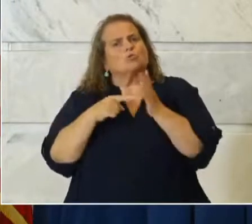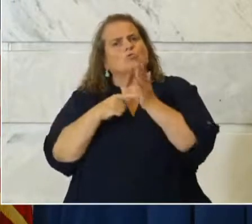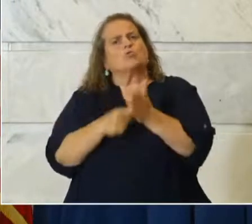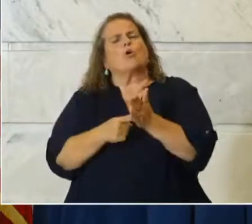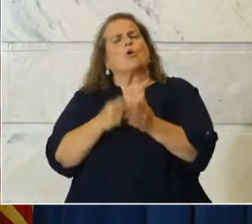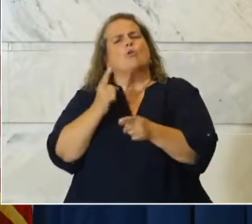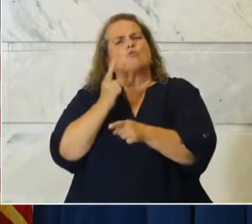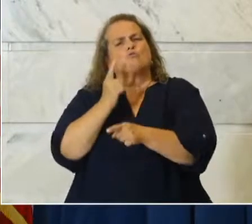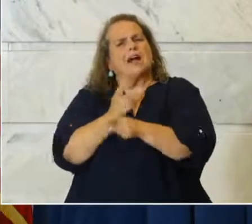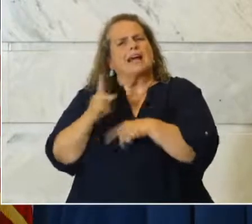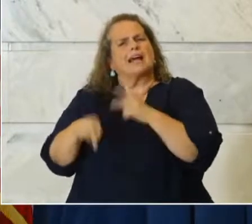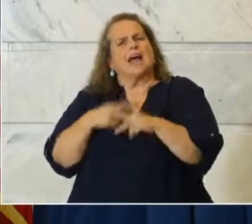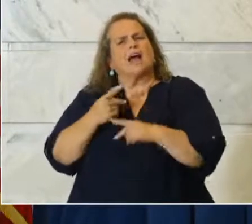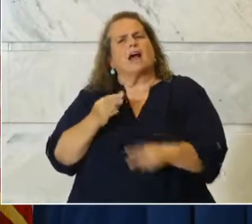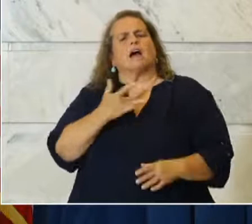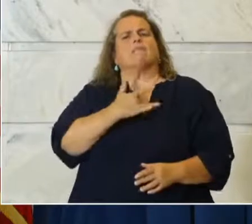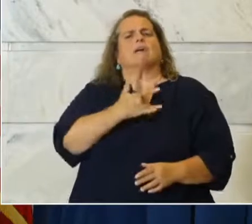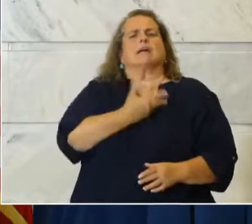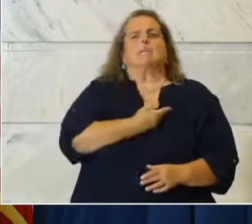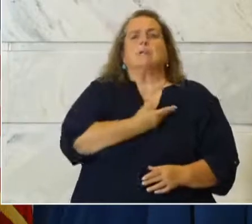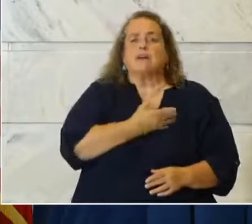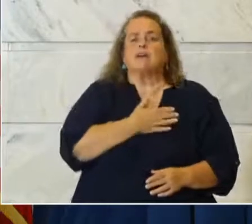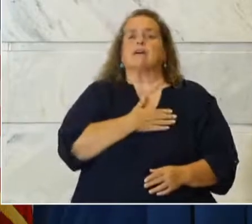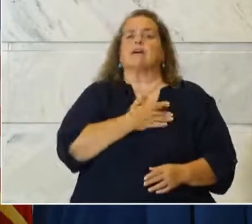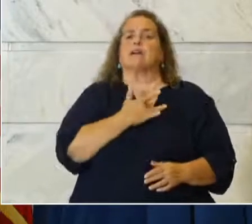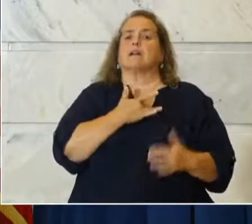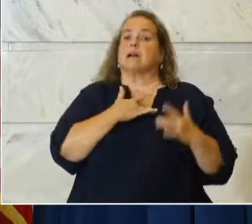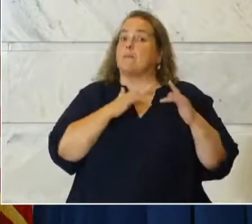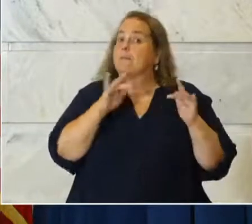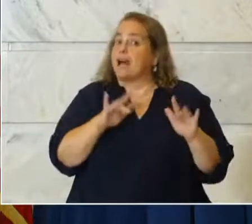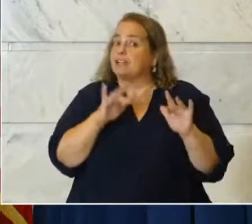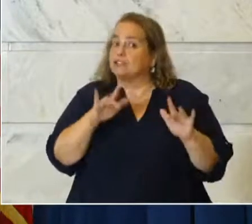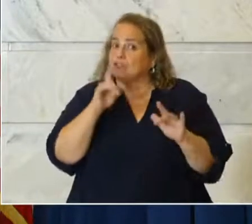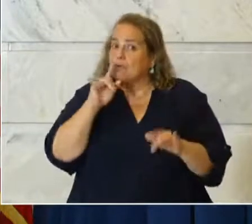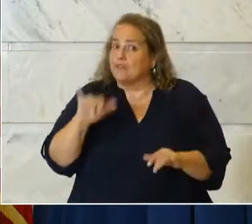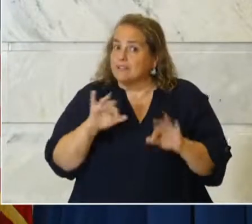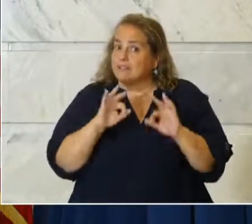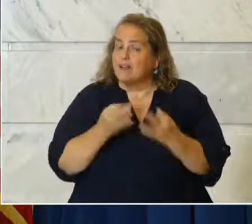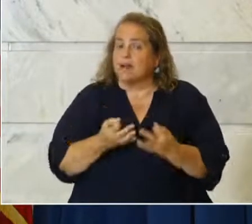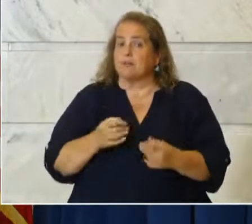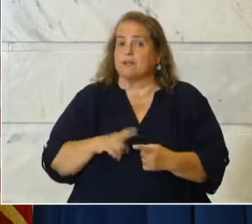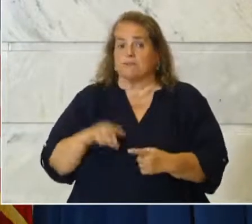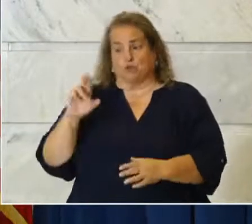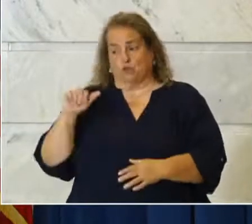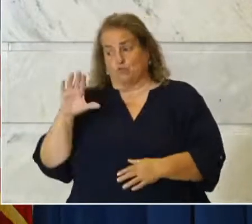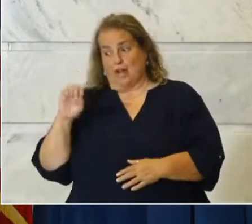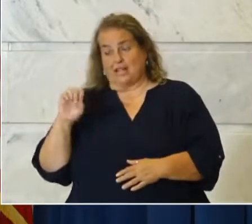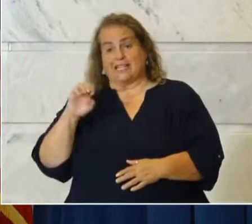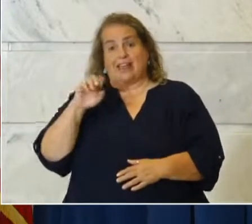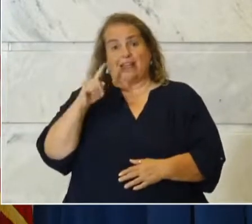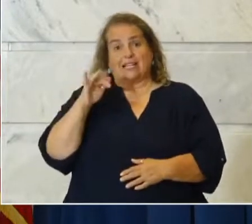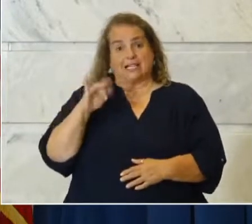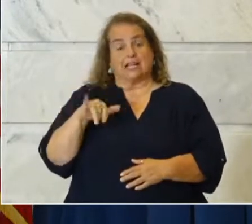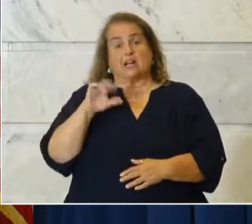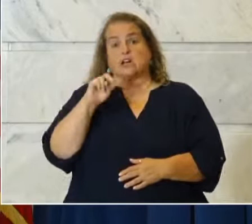of empathy and compassion for these families. Race and ethnicity, cases